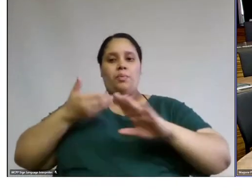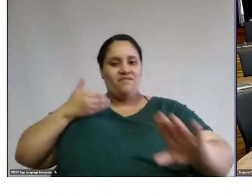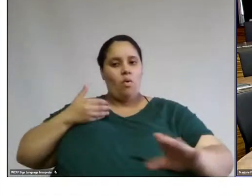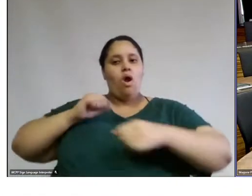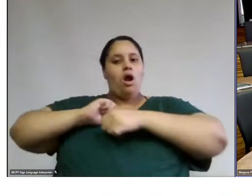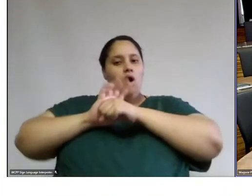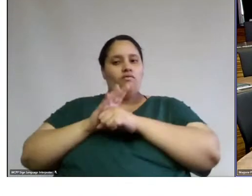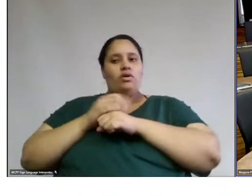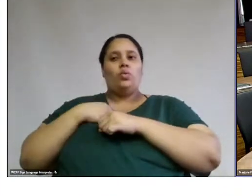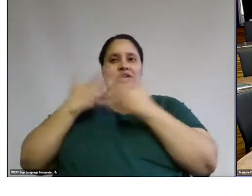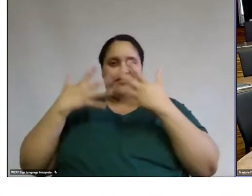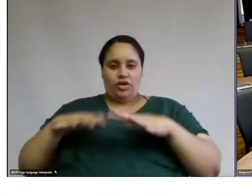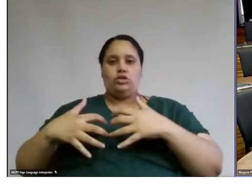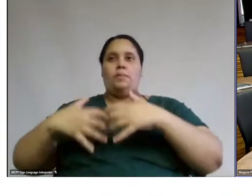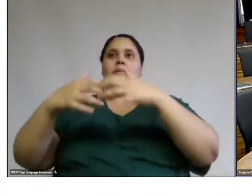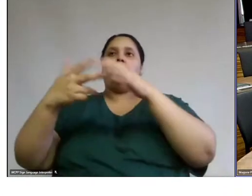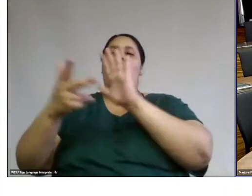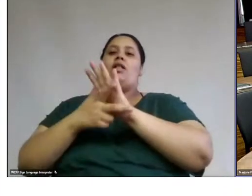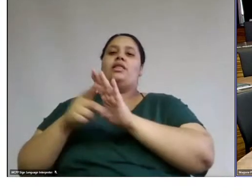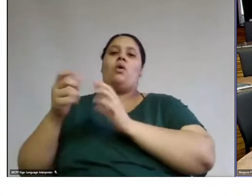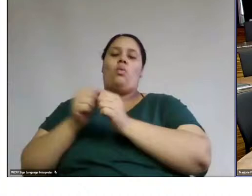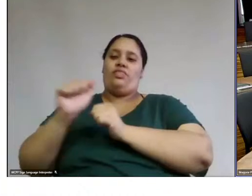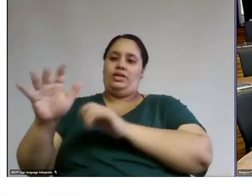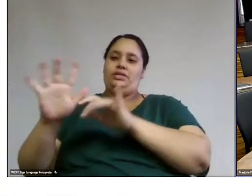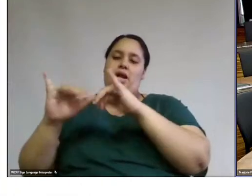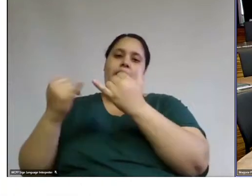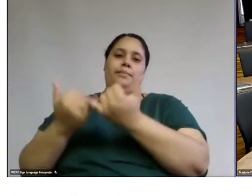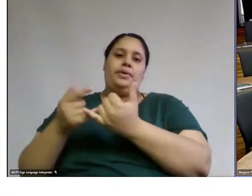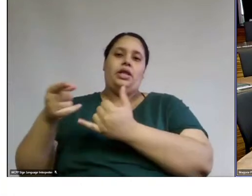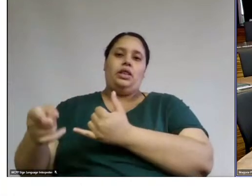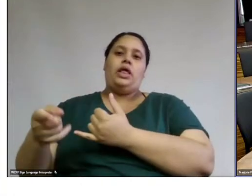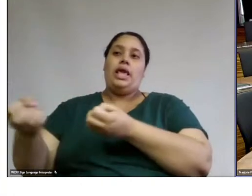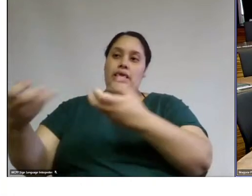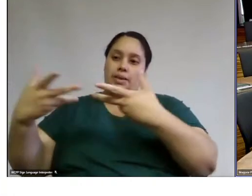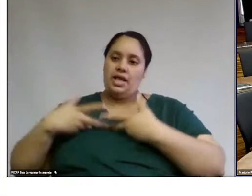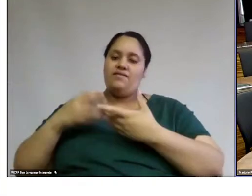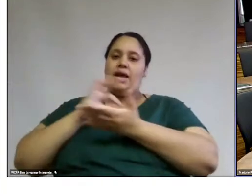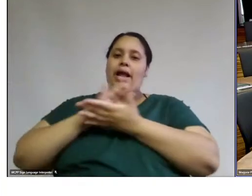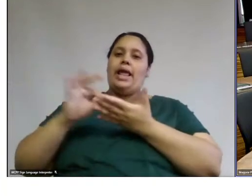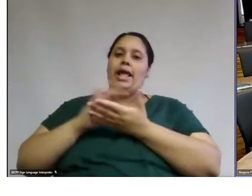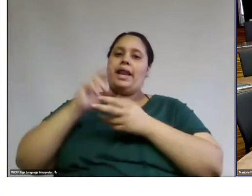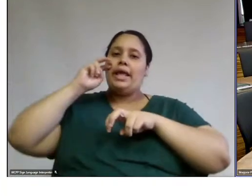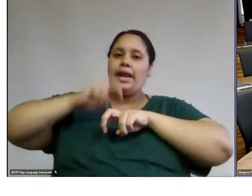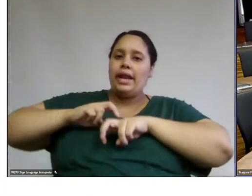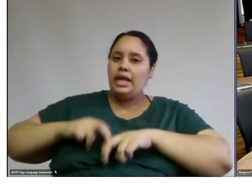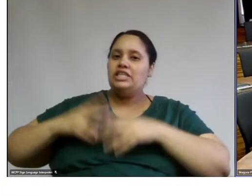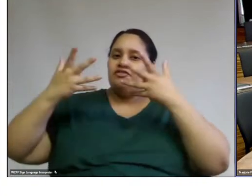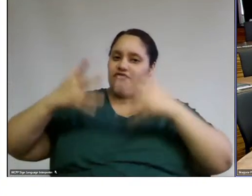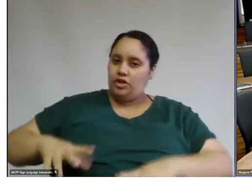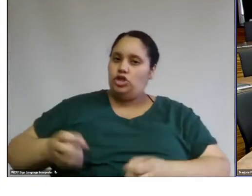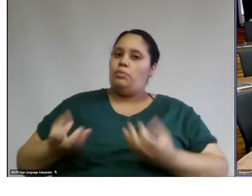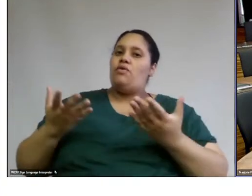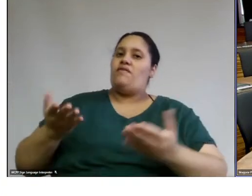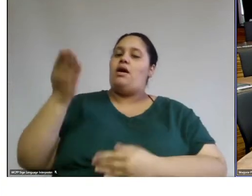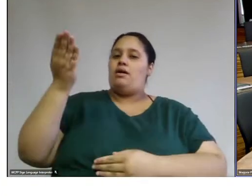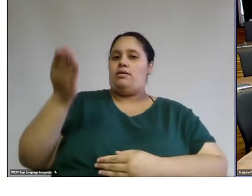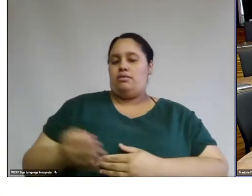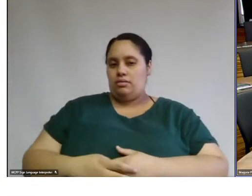contract in place that deals with most of the PPE requirements around this particular